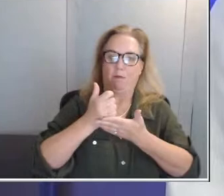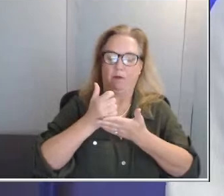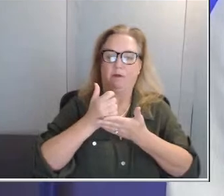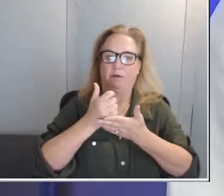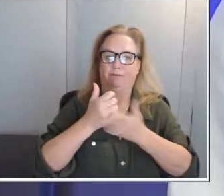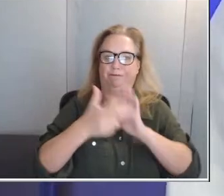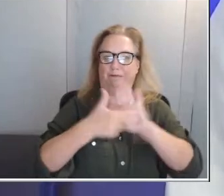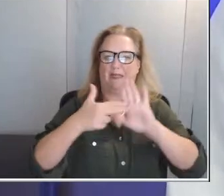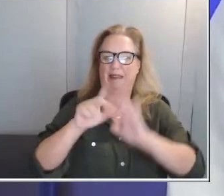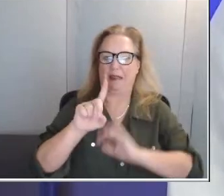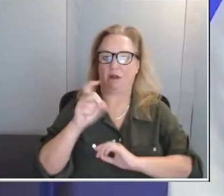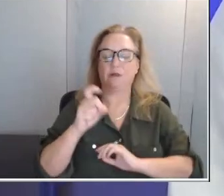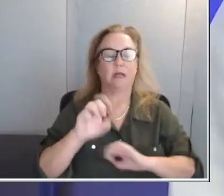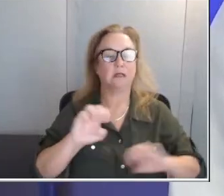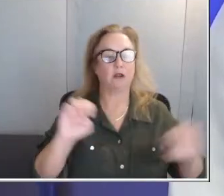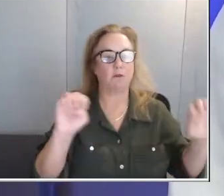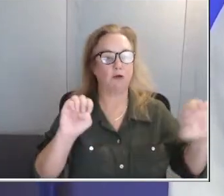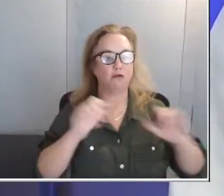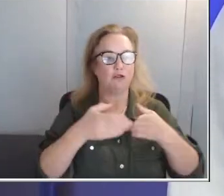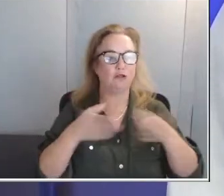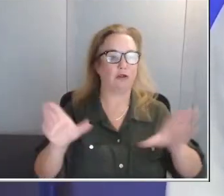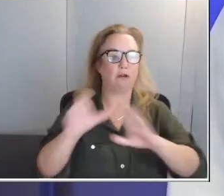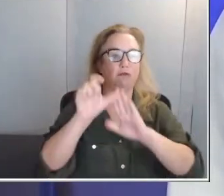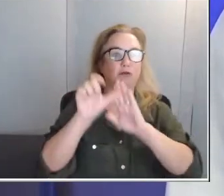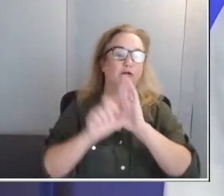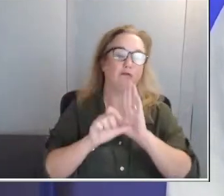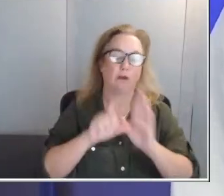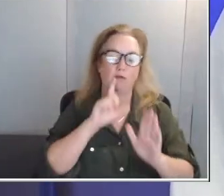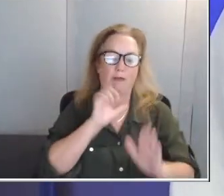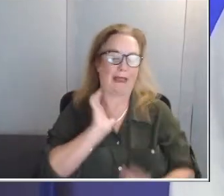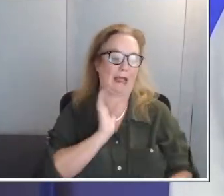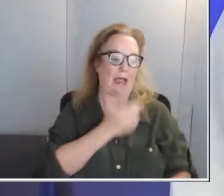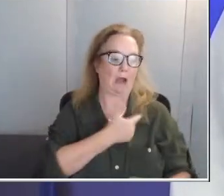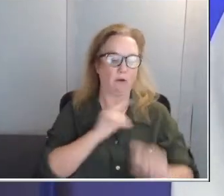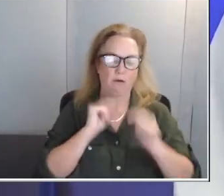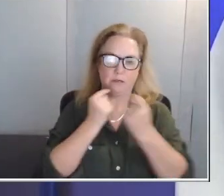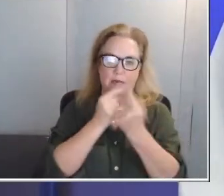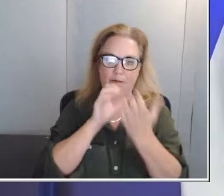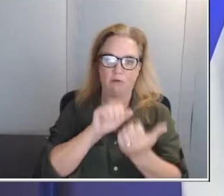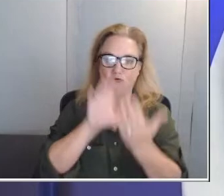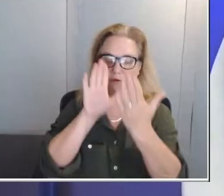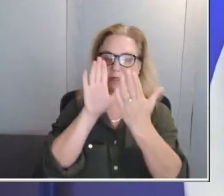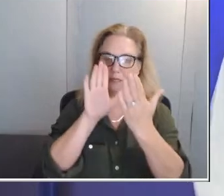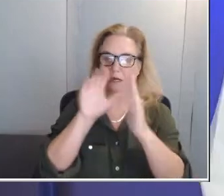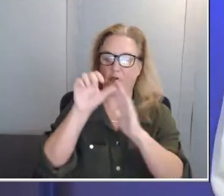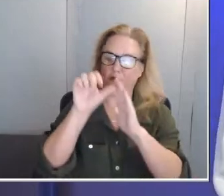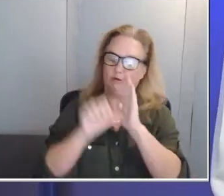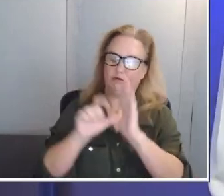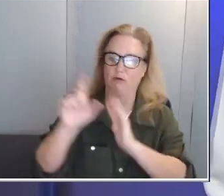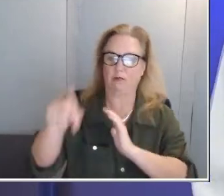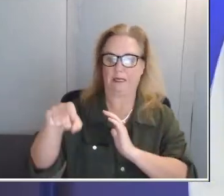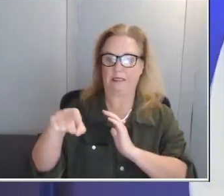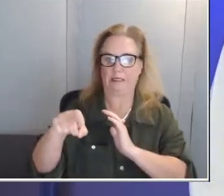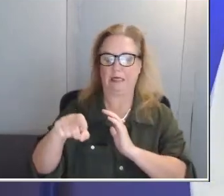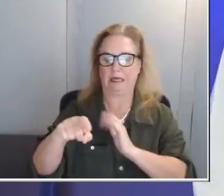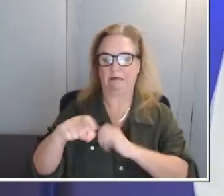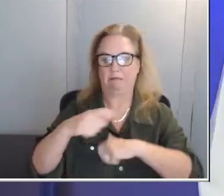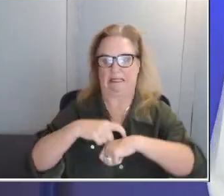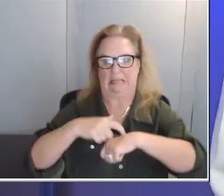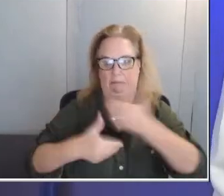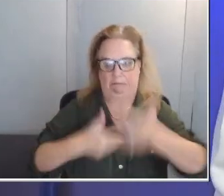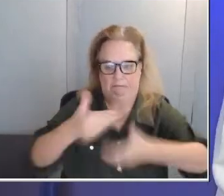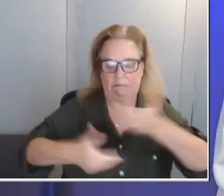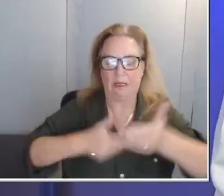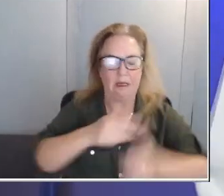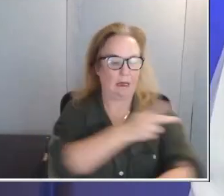So emergency general surgery is really our team addressing surgical needs in a very timely manner. Things that patients